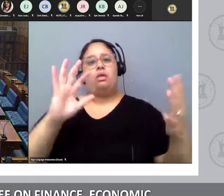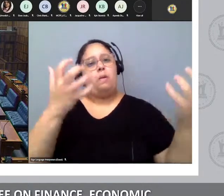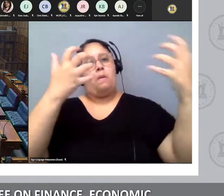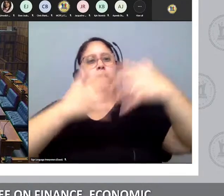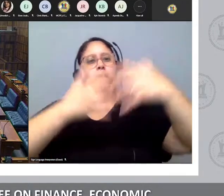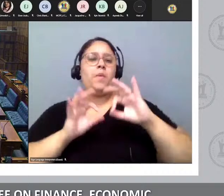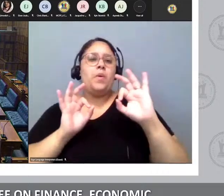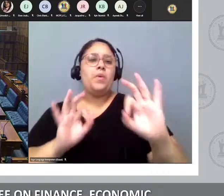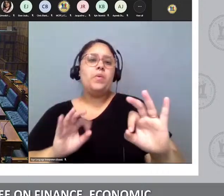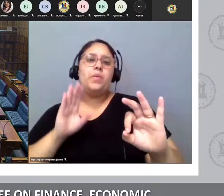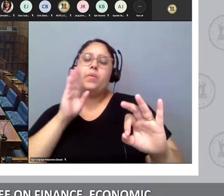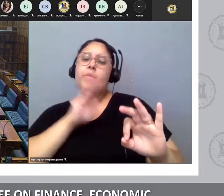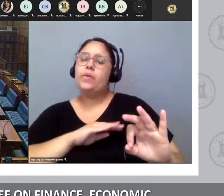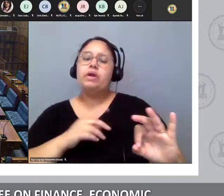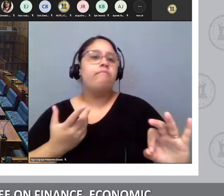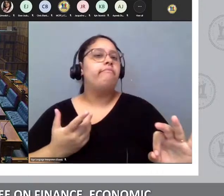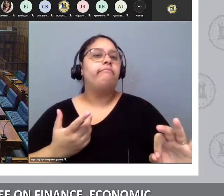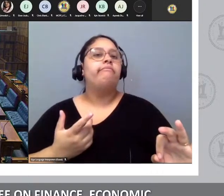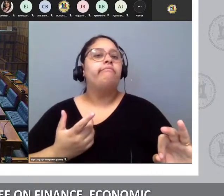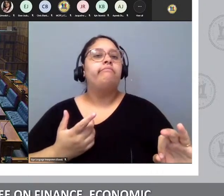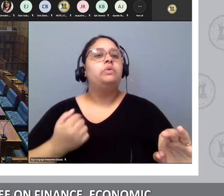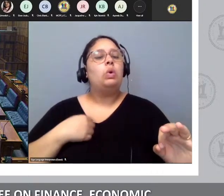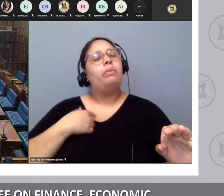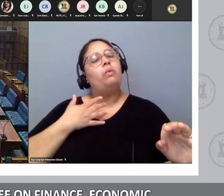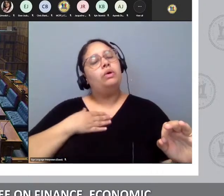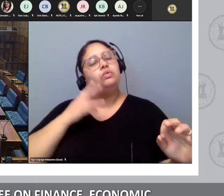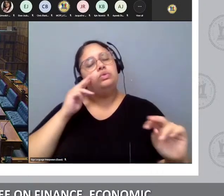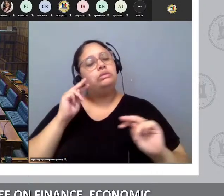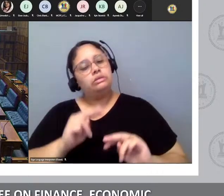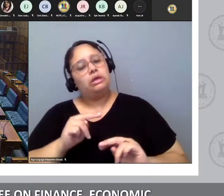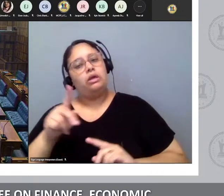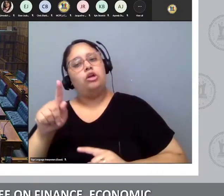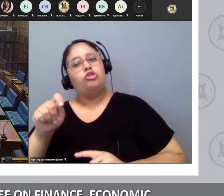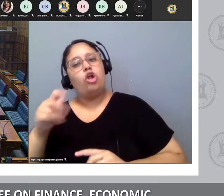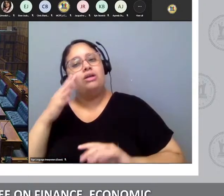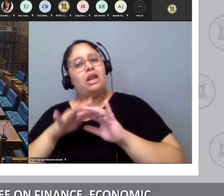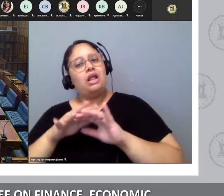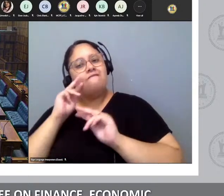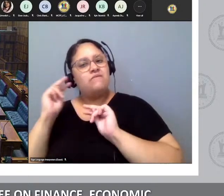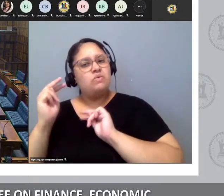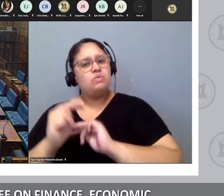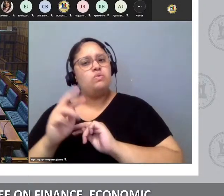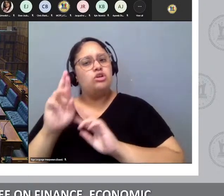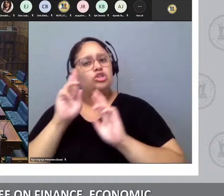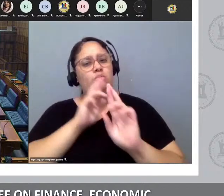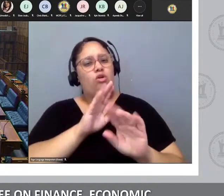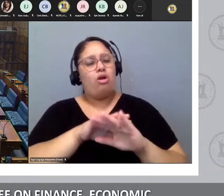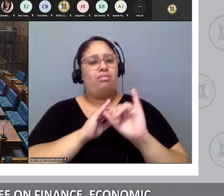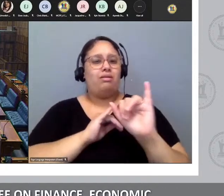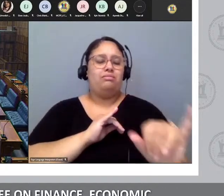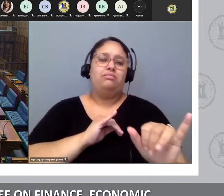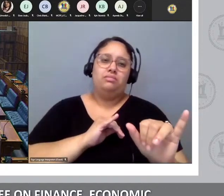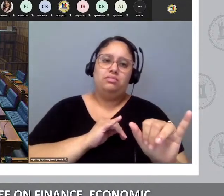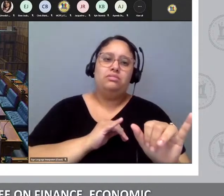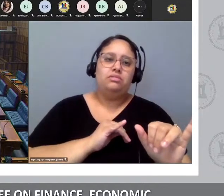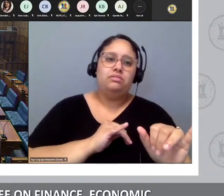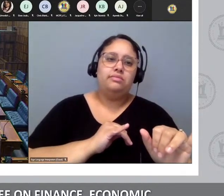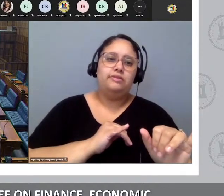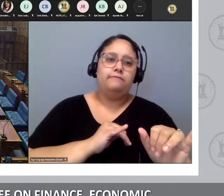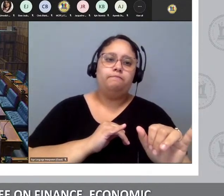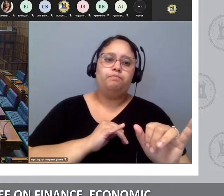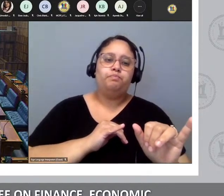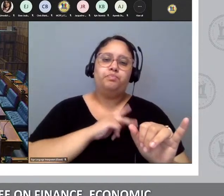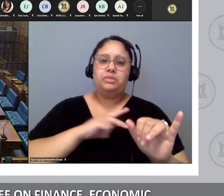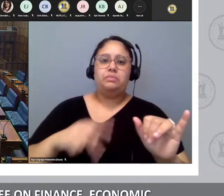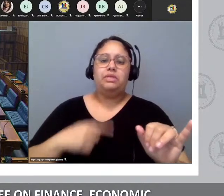and I'm interested from transet point of view to then um respond on this um assertion made by the